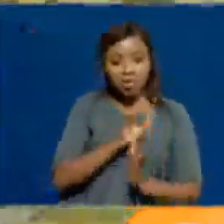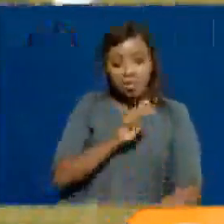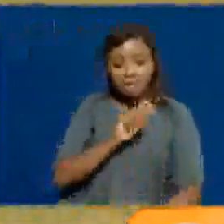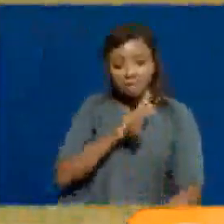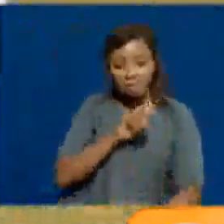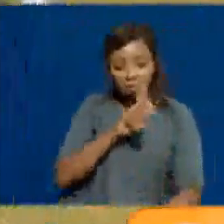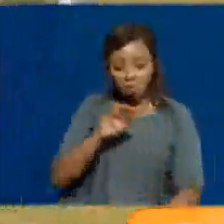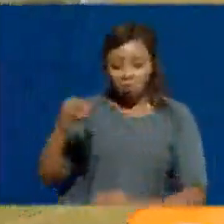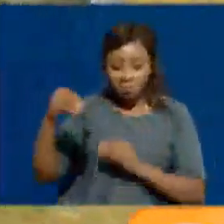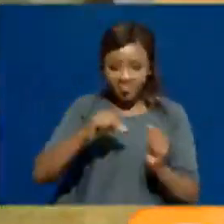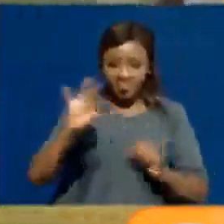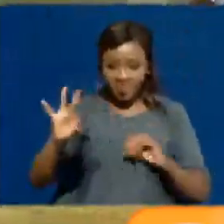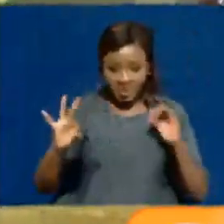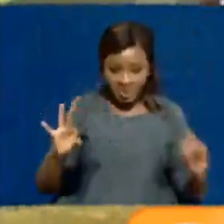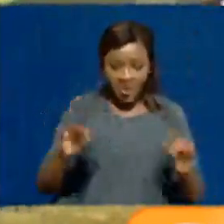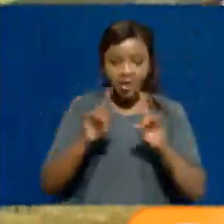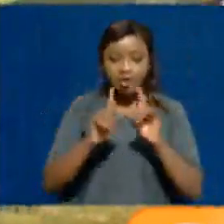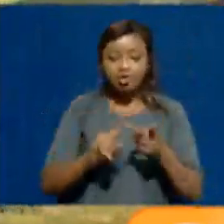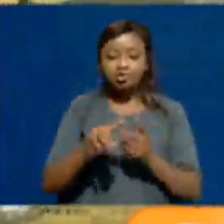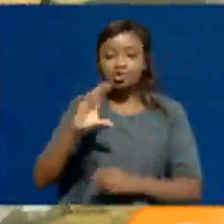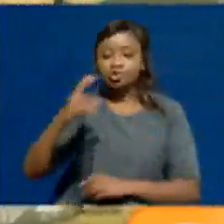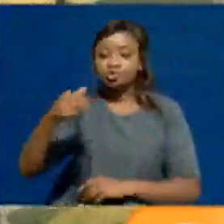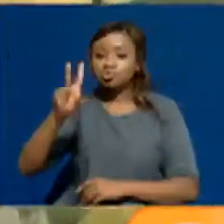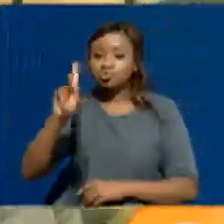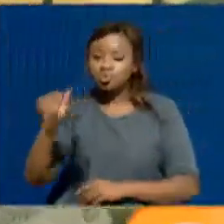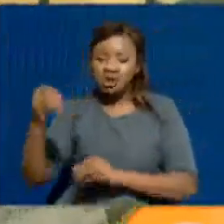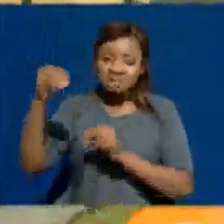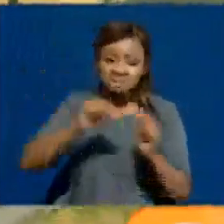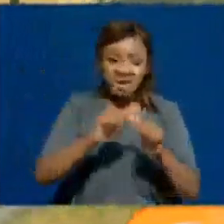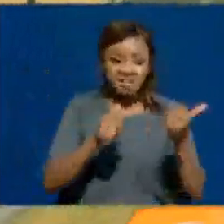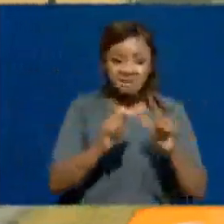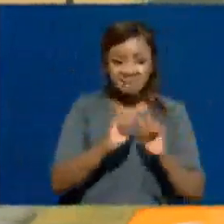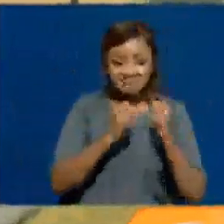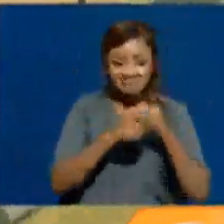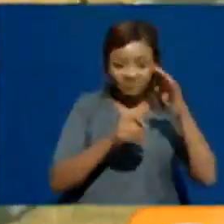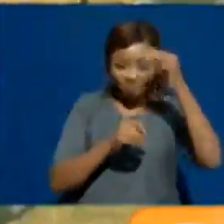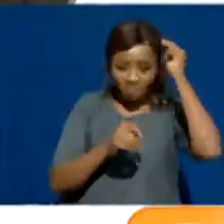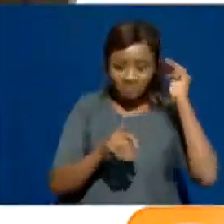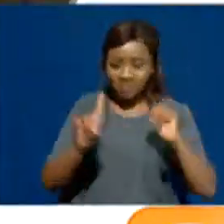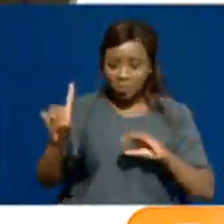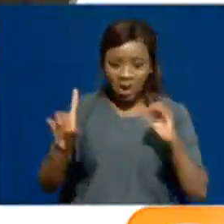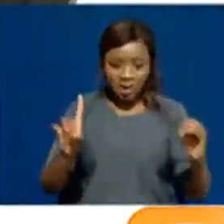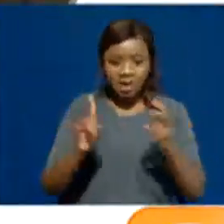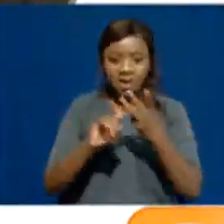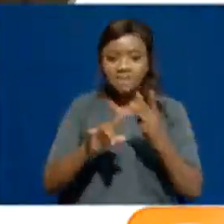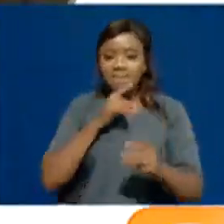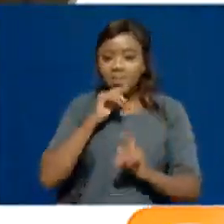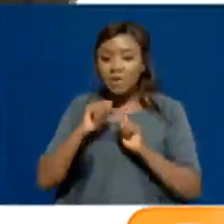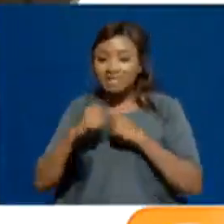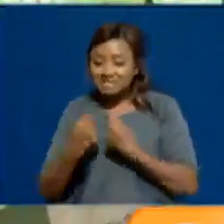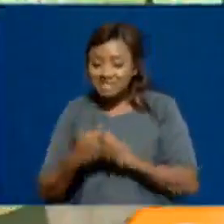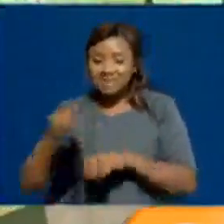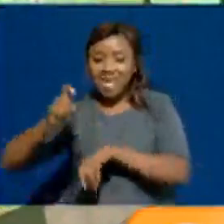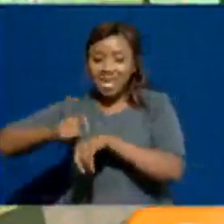the finals as Chuka overcame Saku Queens from Marsabit 1-0. On the boys' side, Predators from Embu registered a 3-2